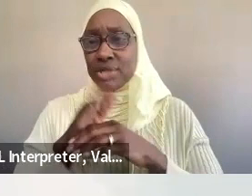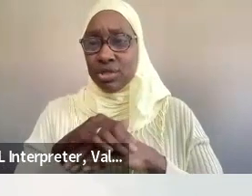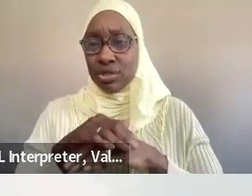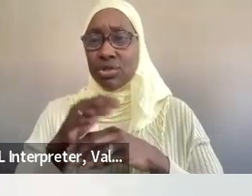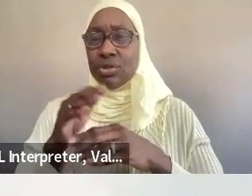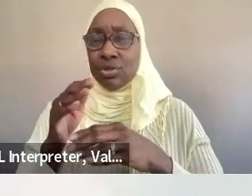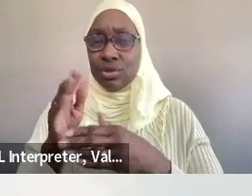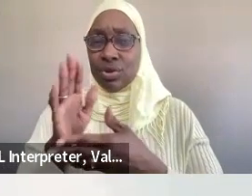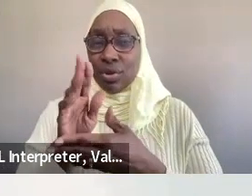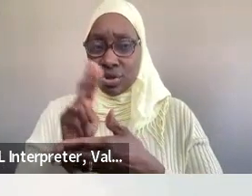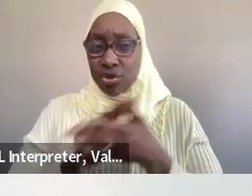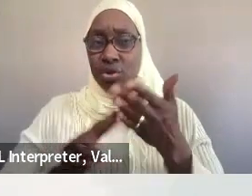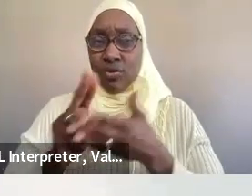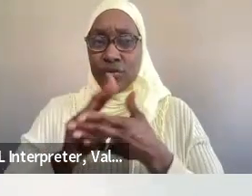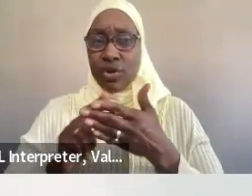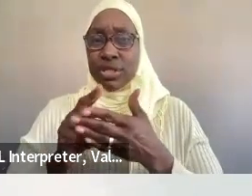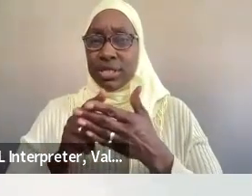mission.